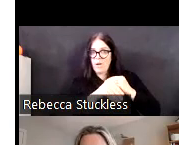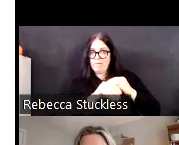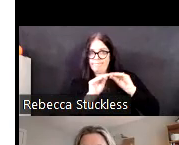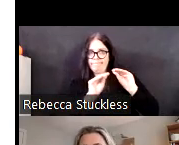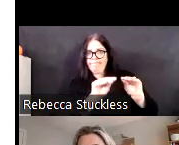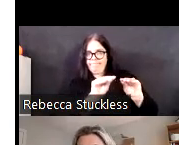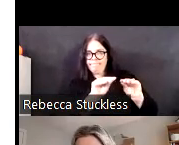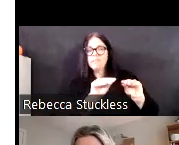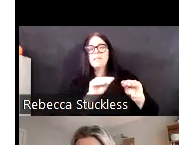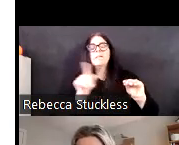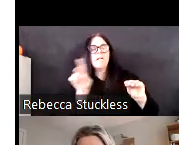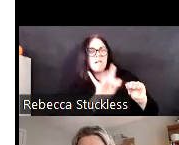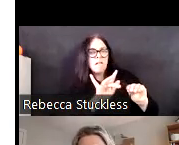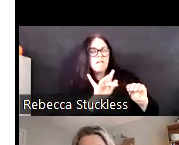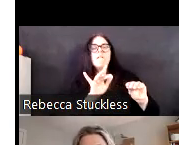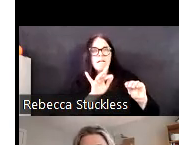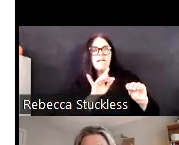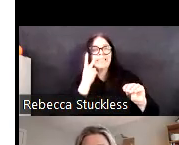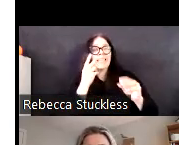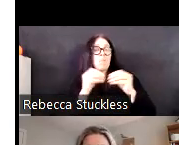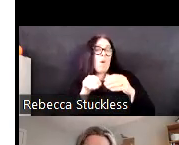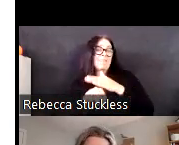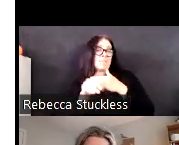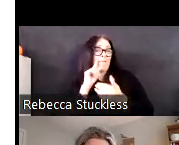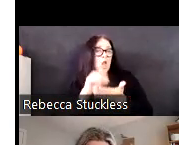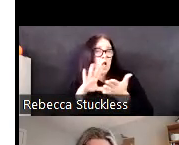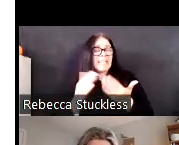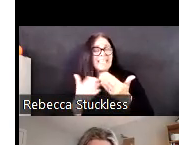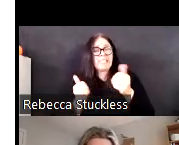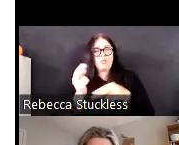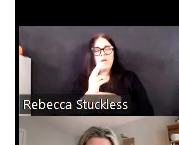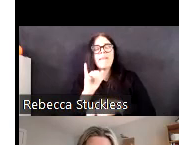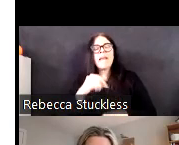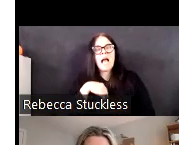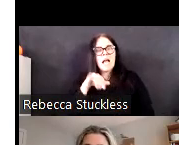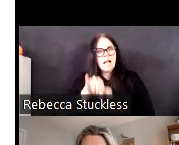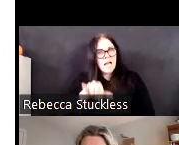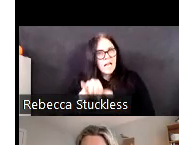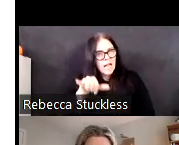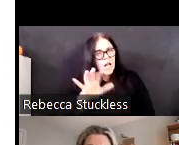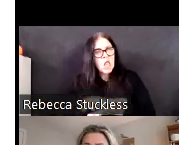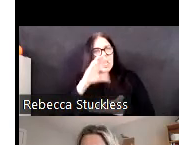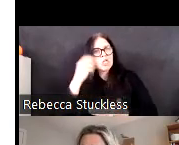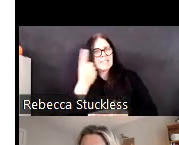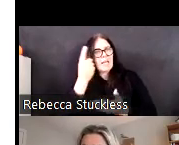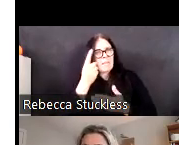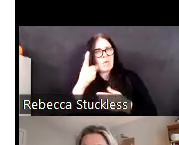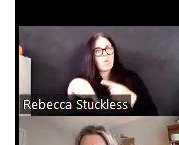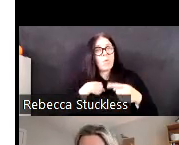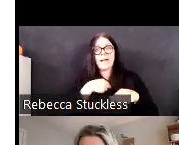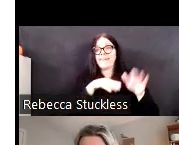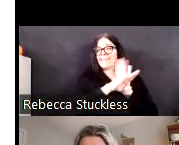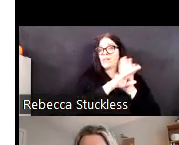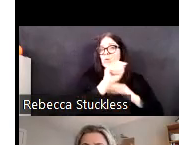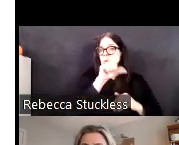bit easier to use and more accessible for your learners. So that was a bit of an eye opener for us when working with tools many of us